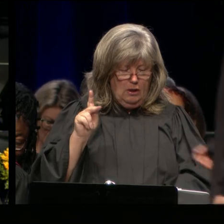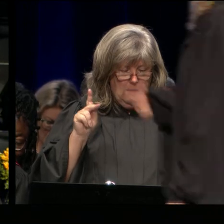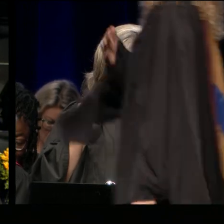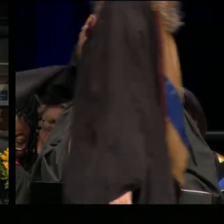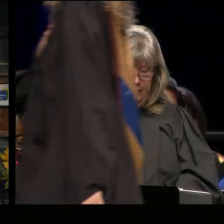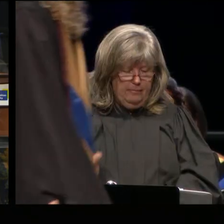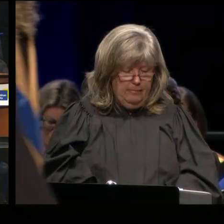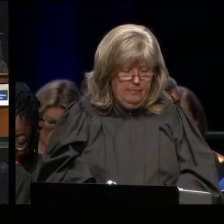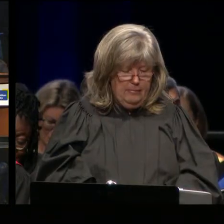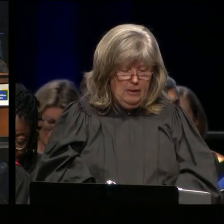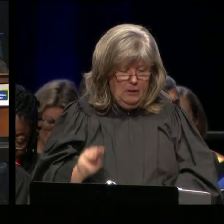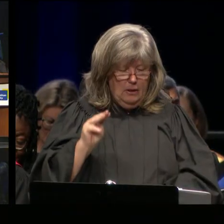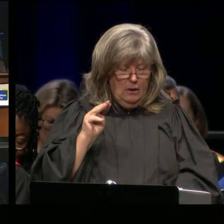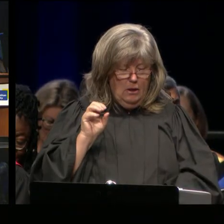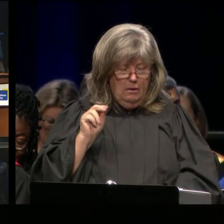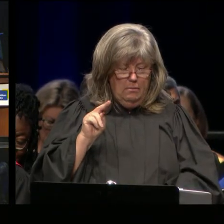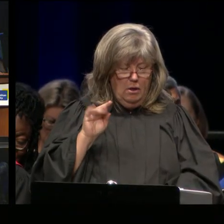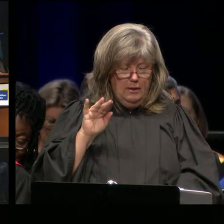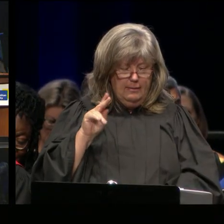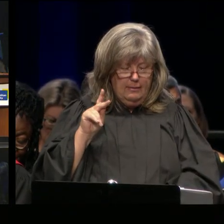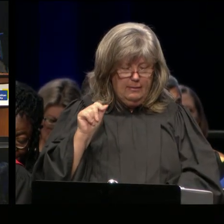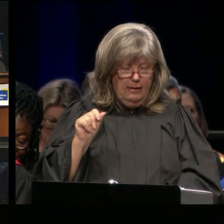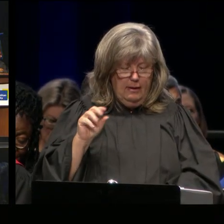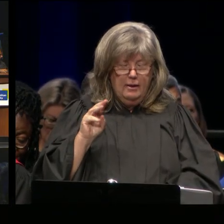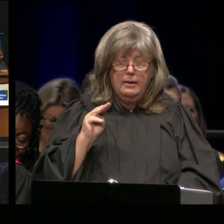Monica Mitic.